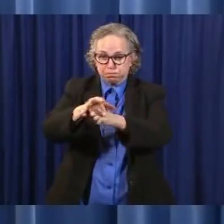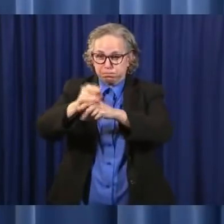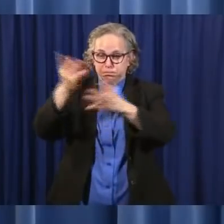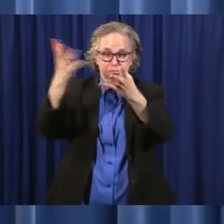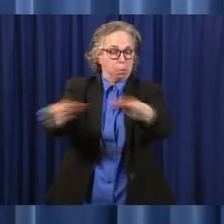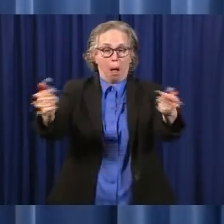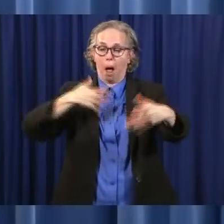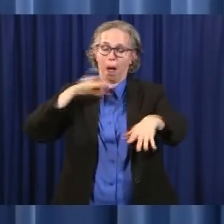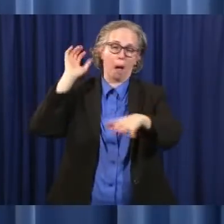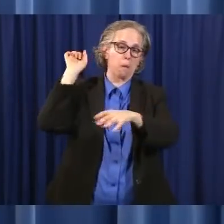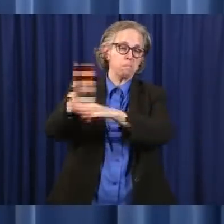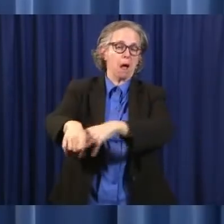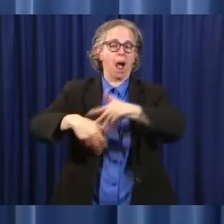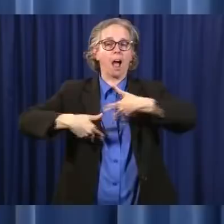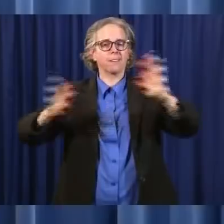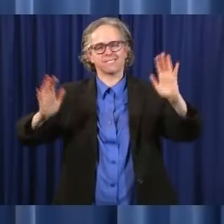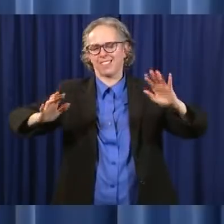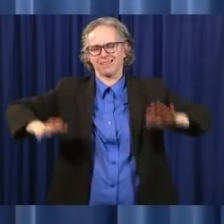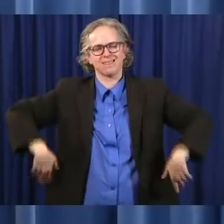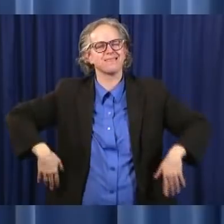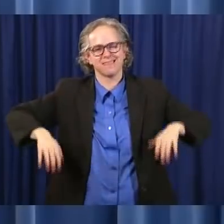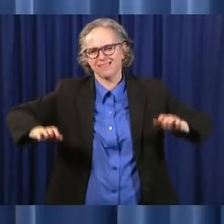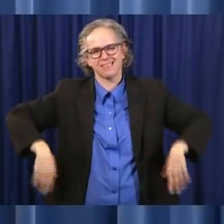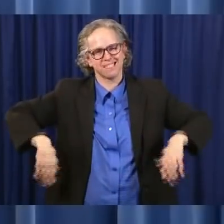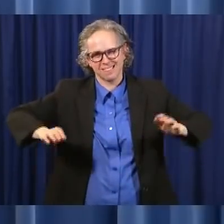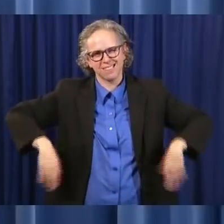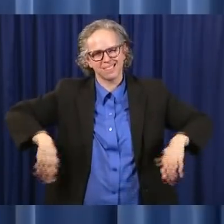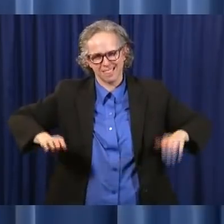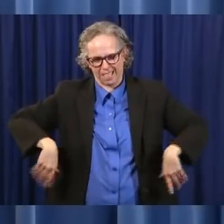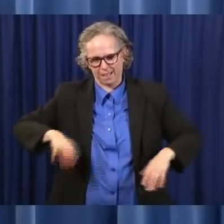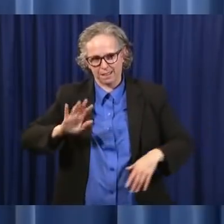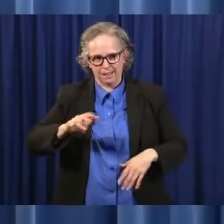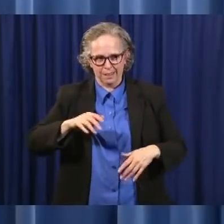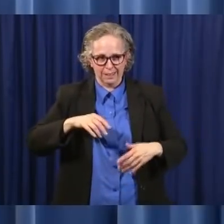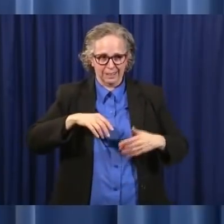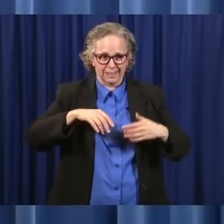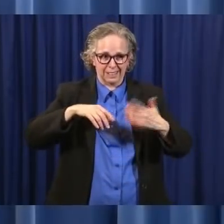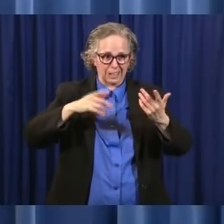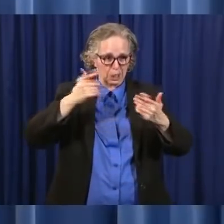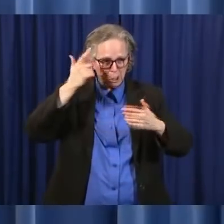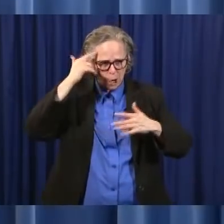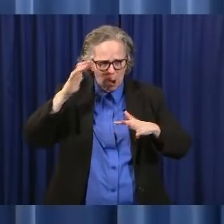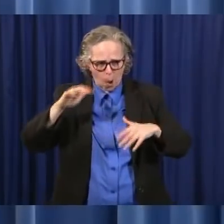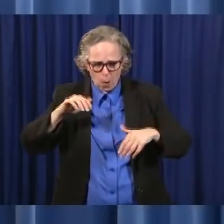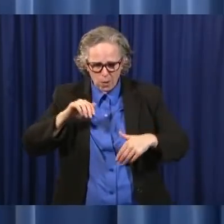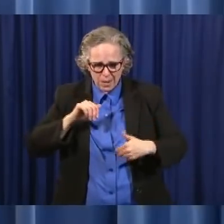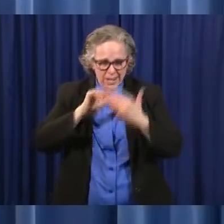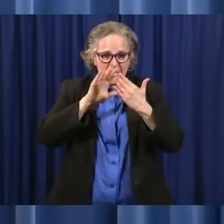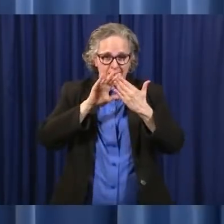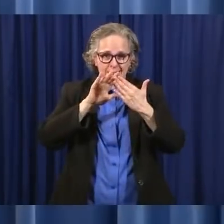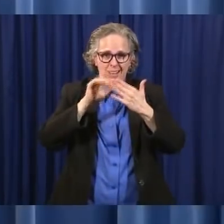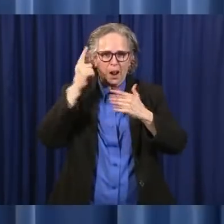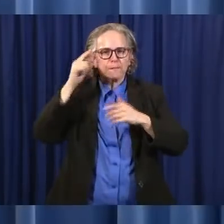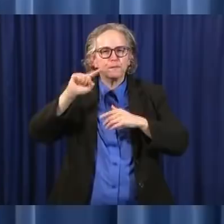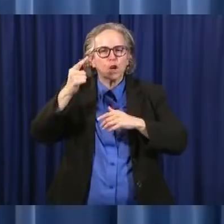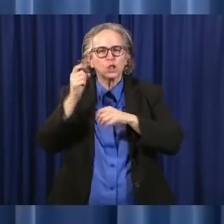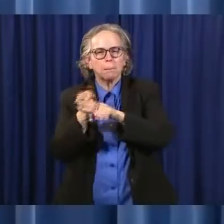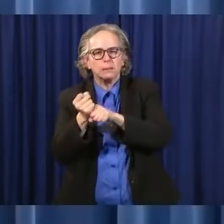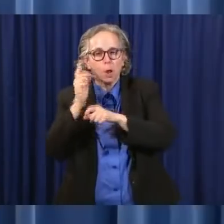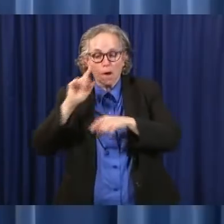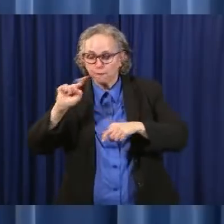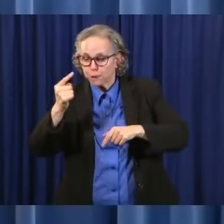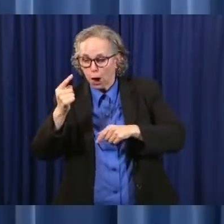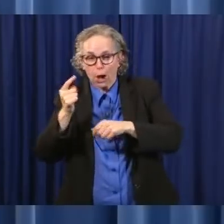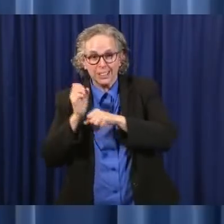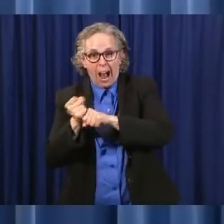We've finished the first inning or two, I guess. But we have to continue to perform every single day. And look at the